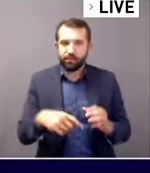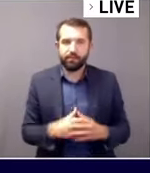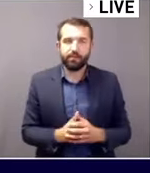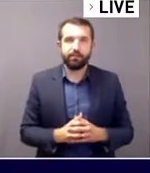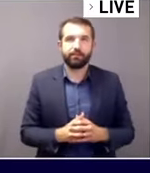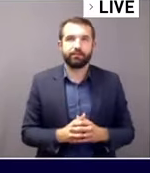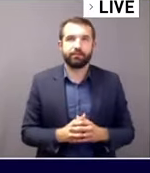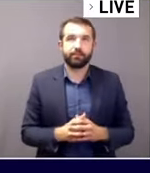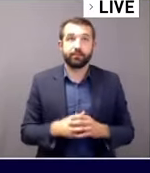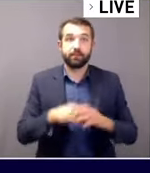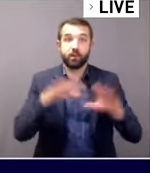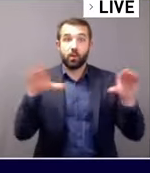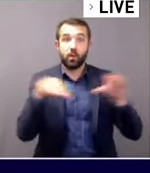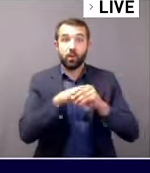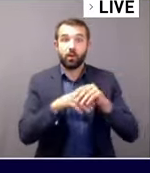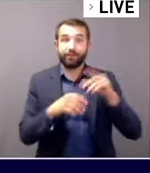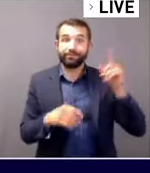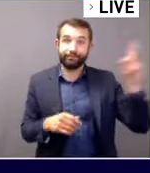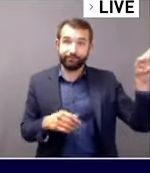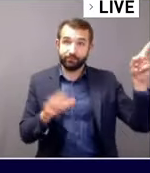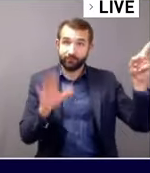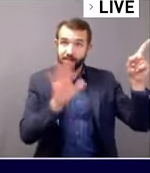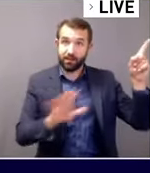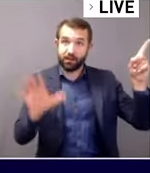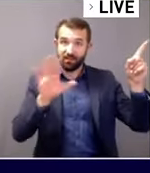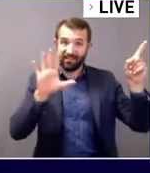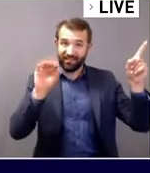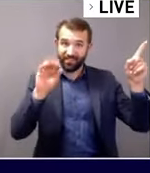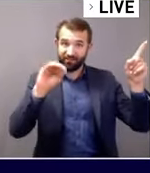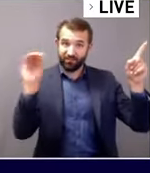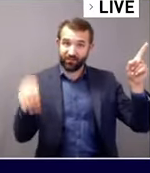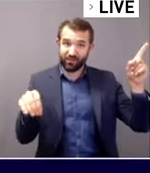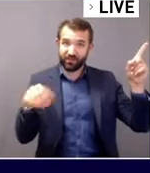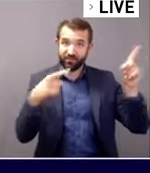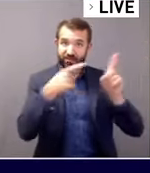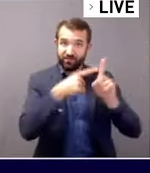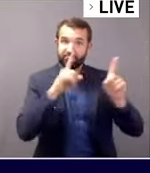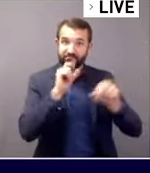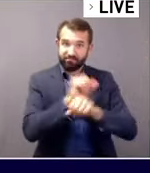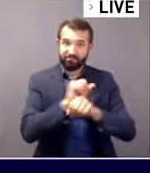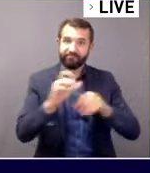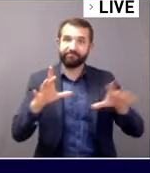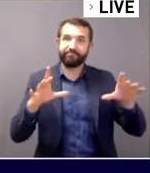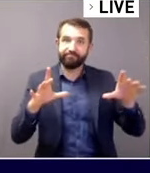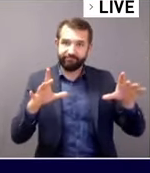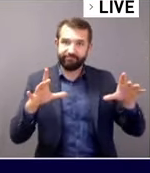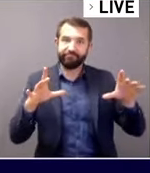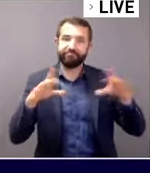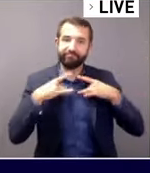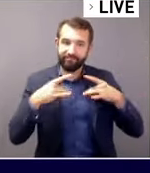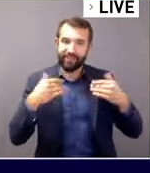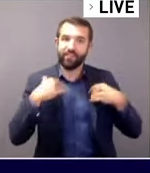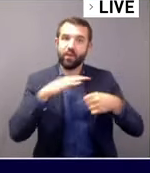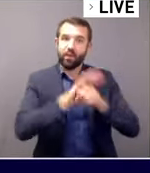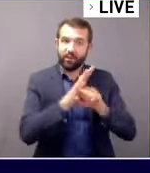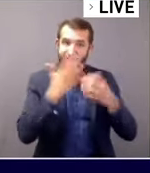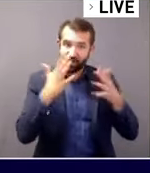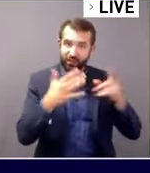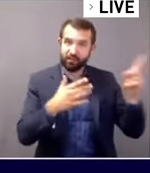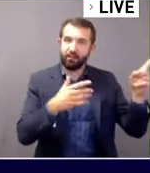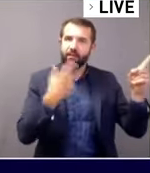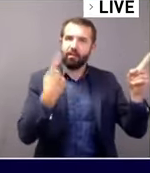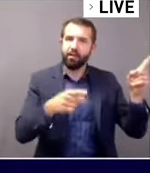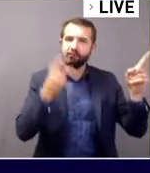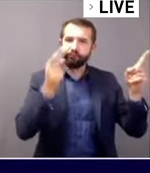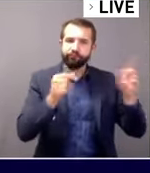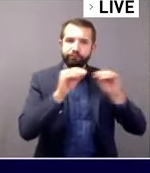it's approximately half of the people who were in attendance who contracted COVID and how quickly it spread, is there